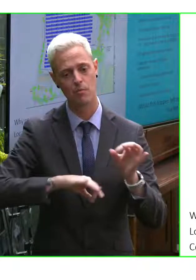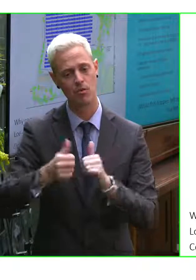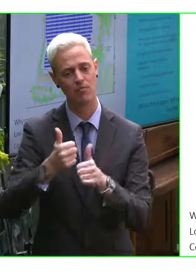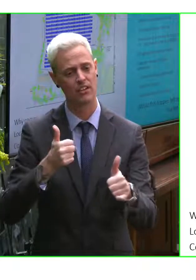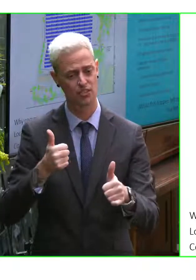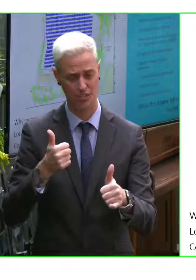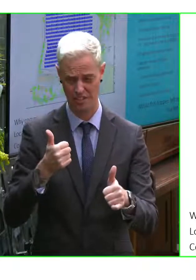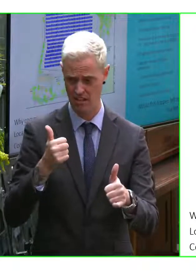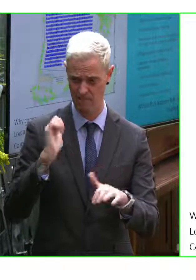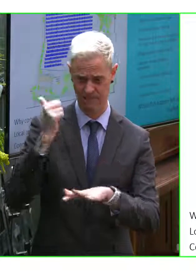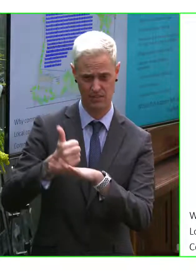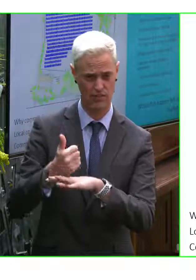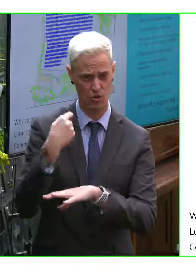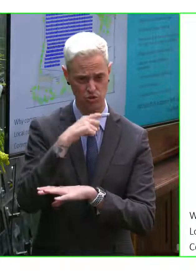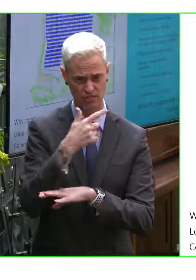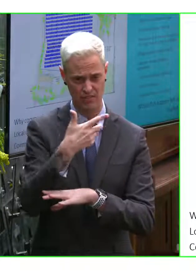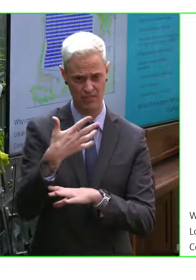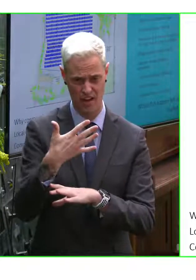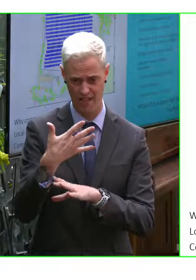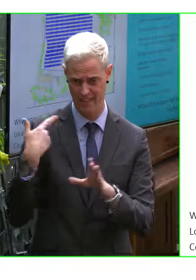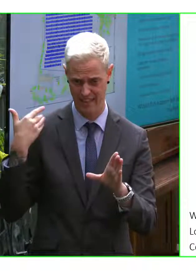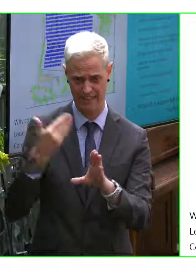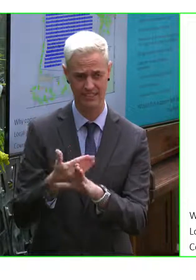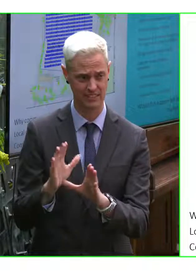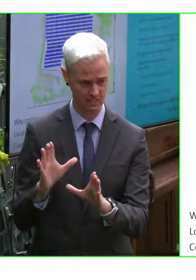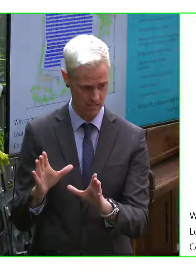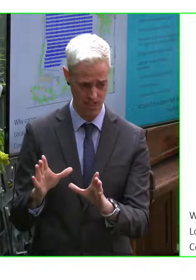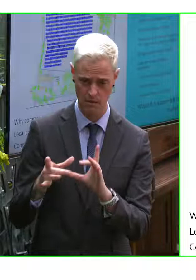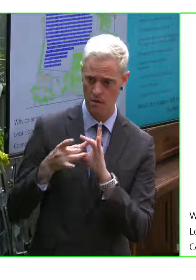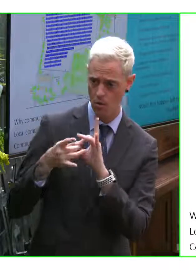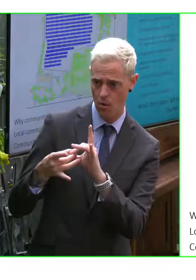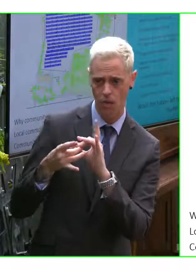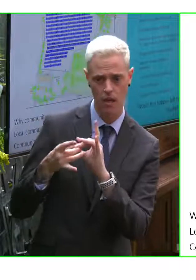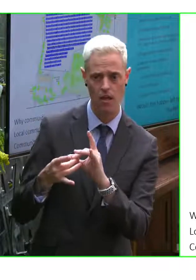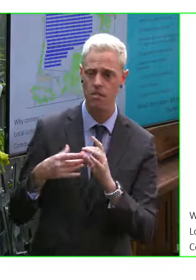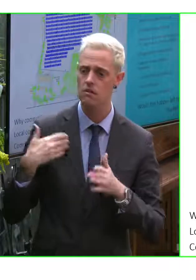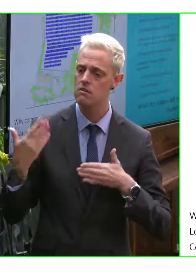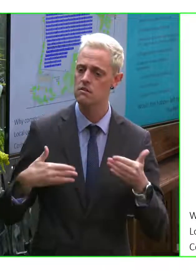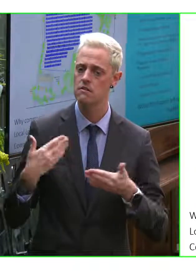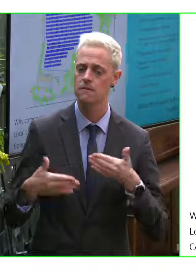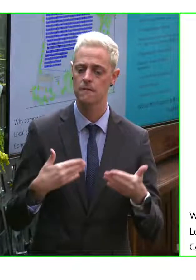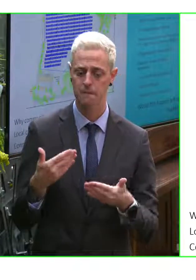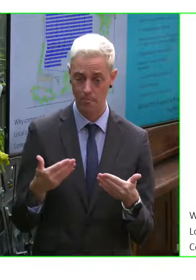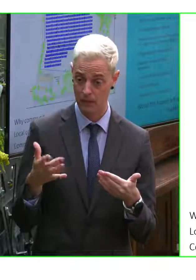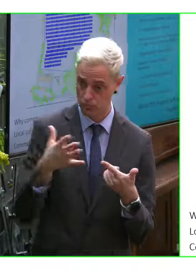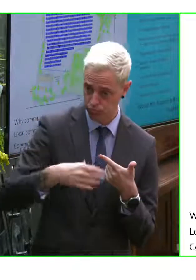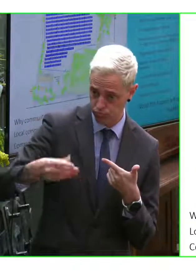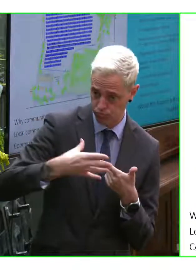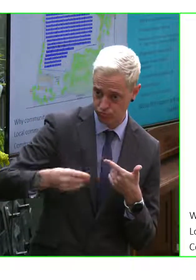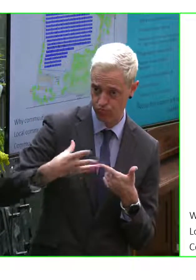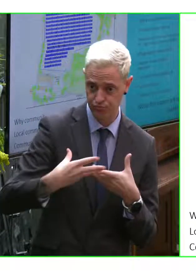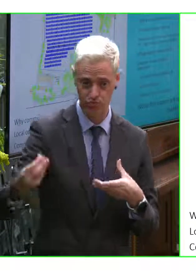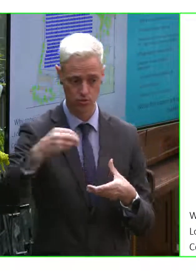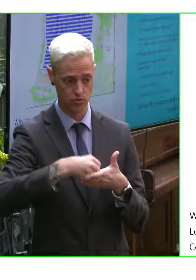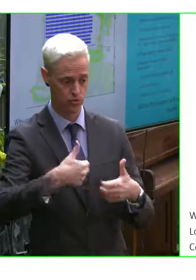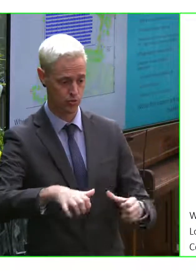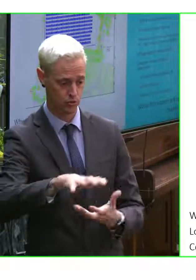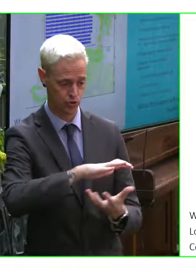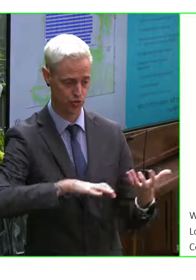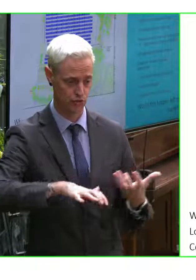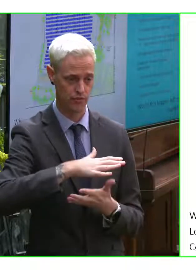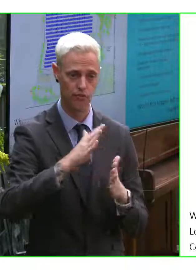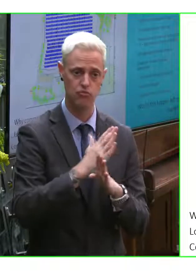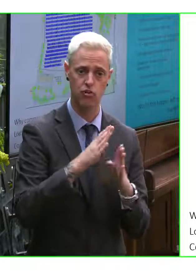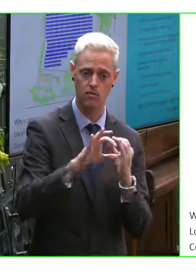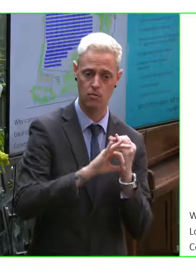there for 175 years. So they've worked with this factory and they're looking at doing a solution with a private